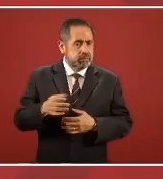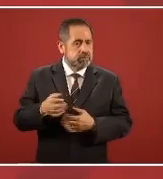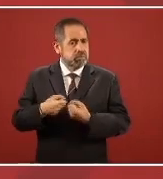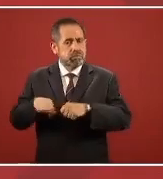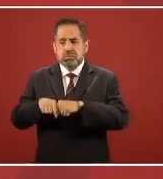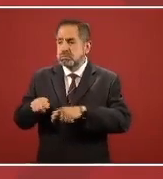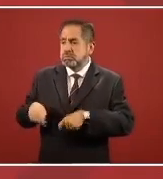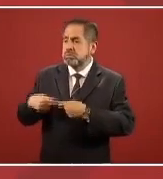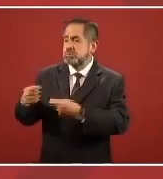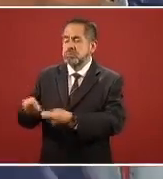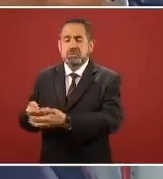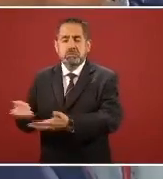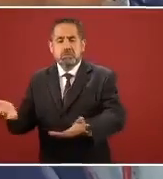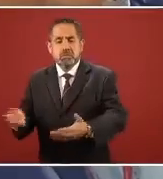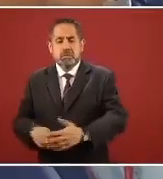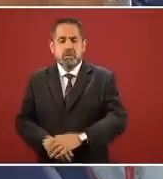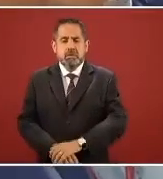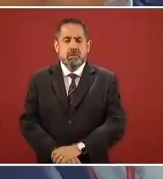equipment.